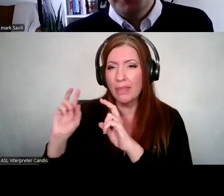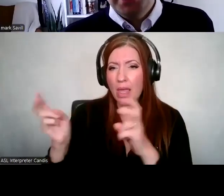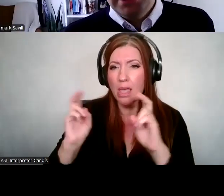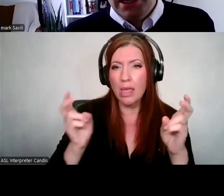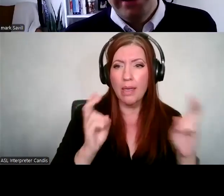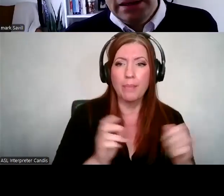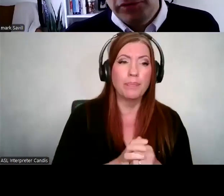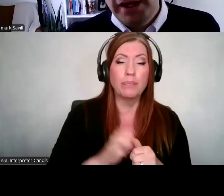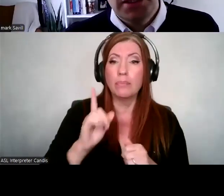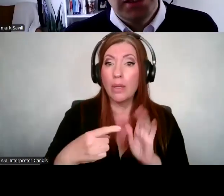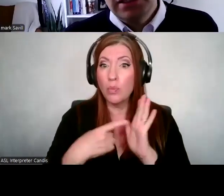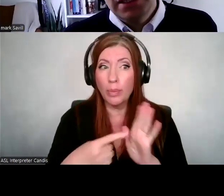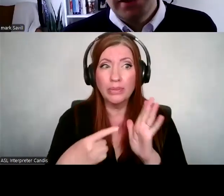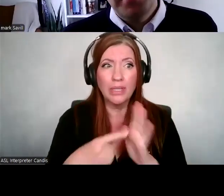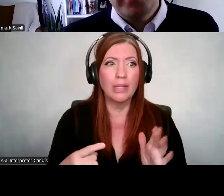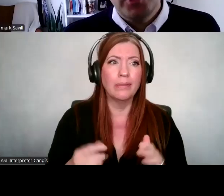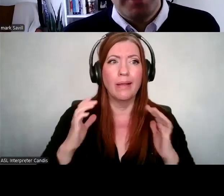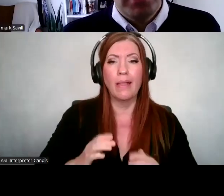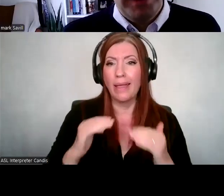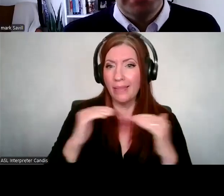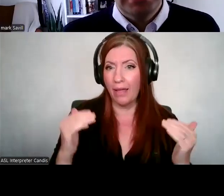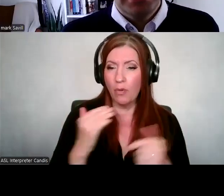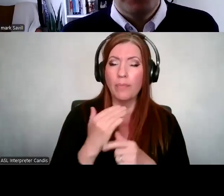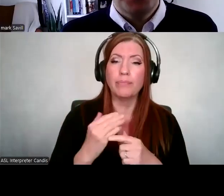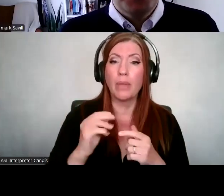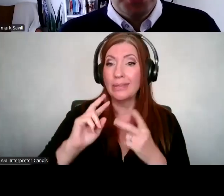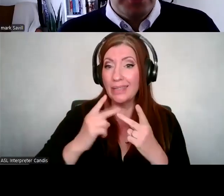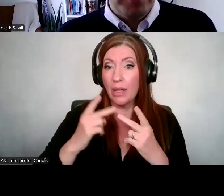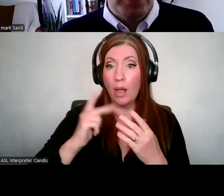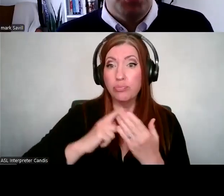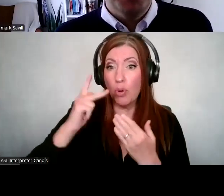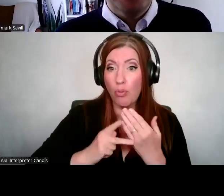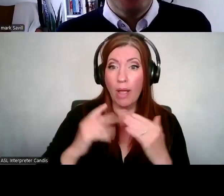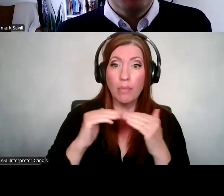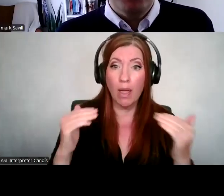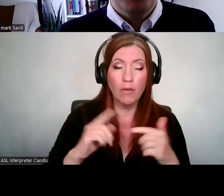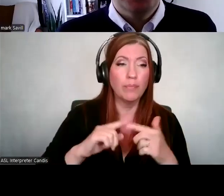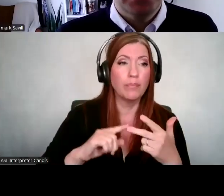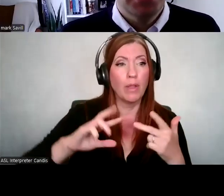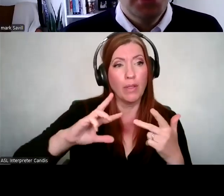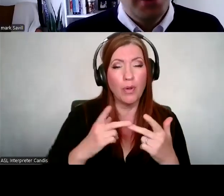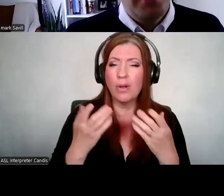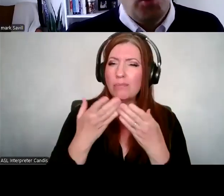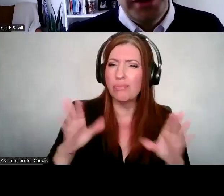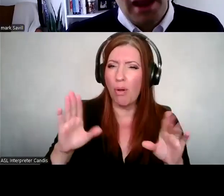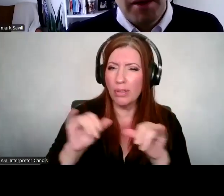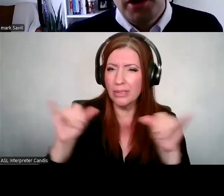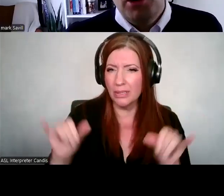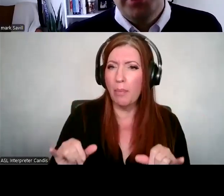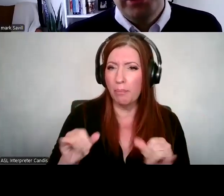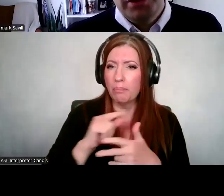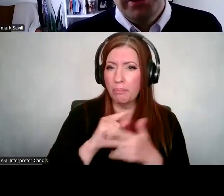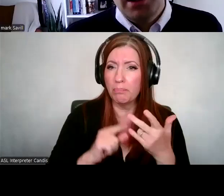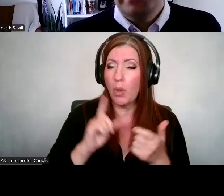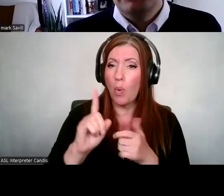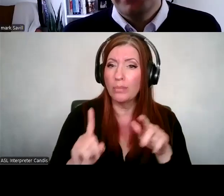sort of represented in client level factors, the second program level factors, and the third these kind of broader system level factors. And one that came up a lot